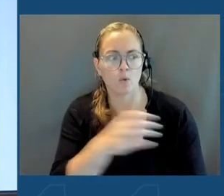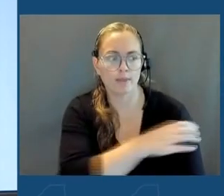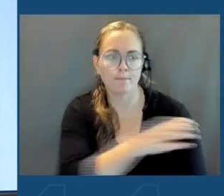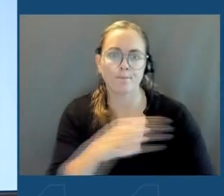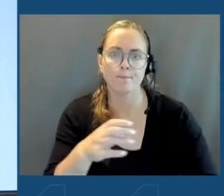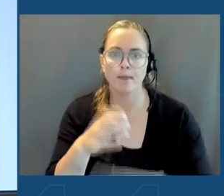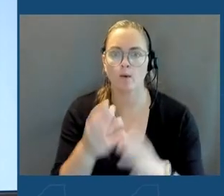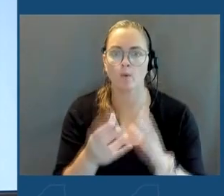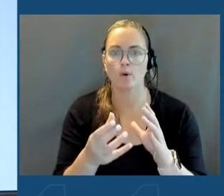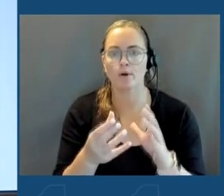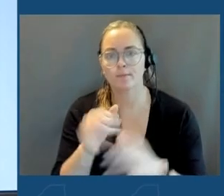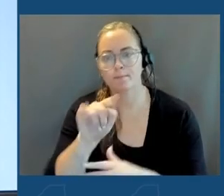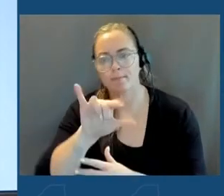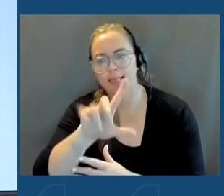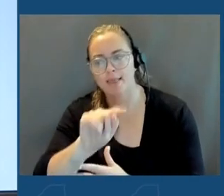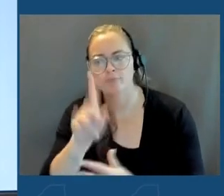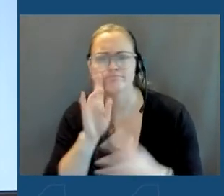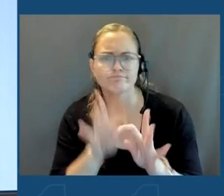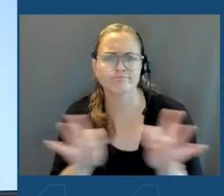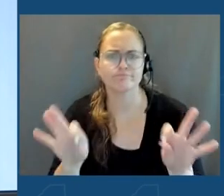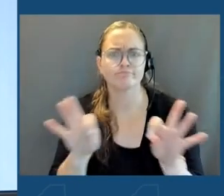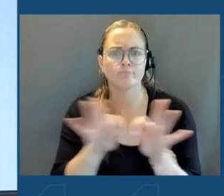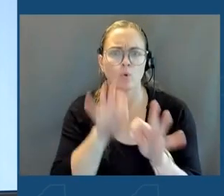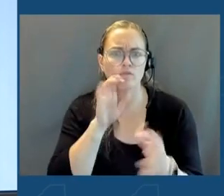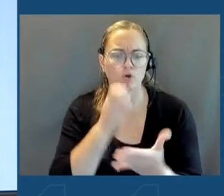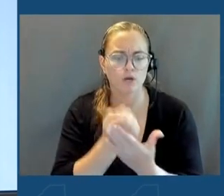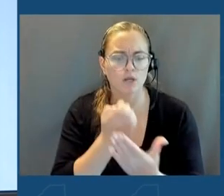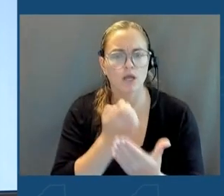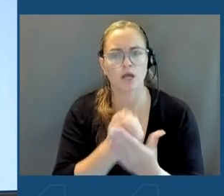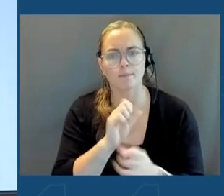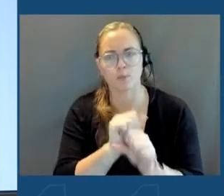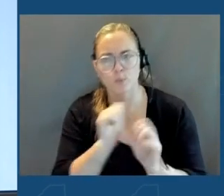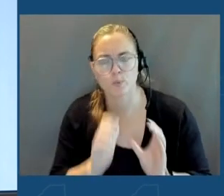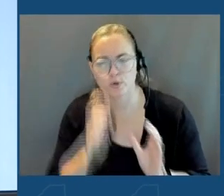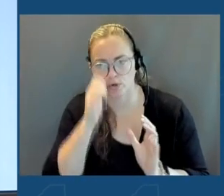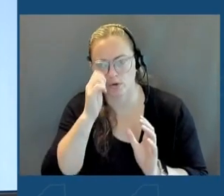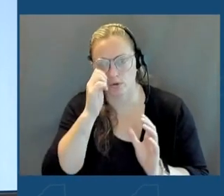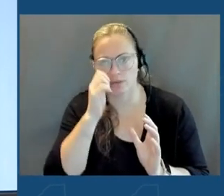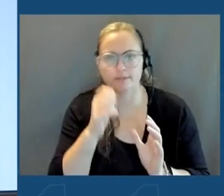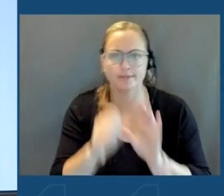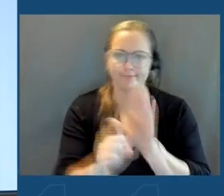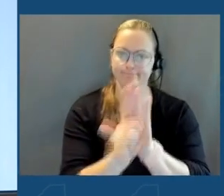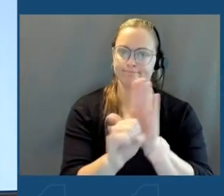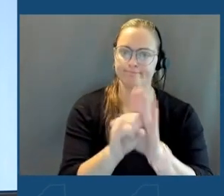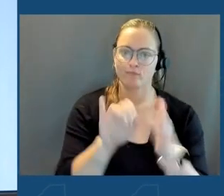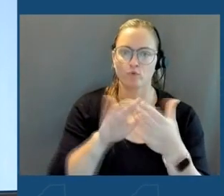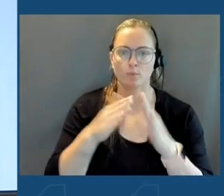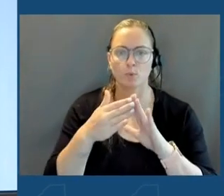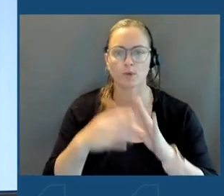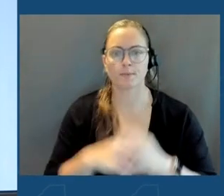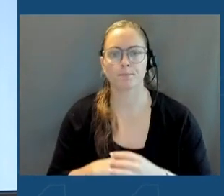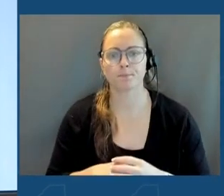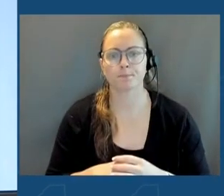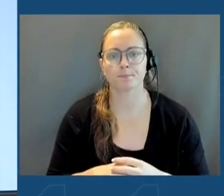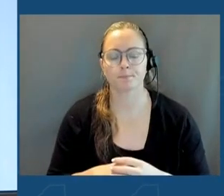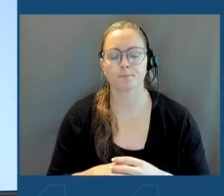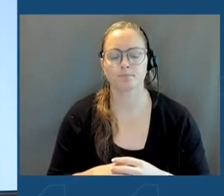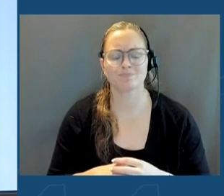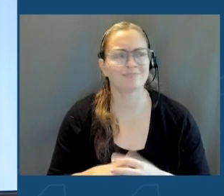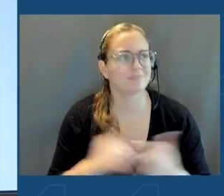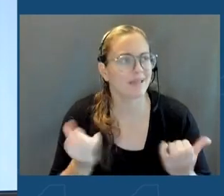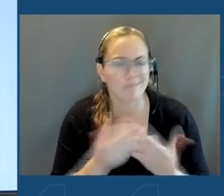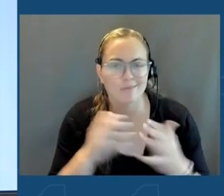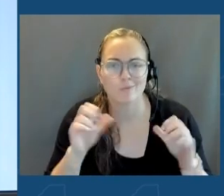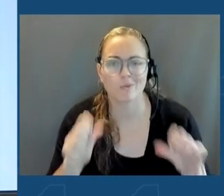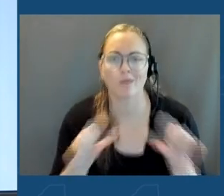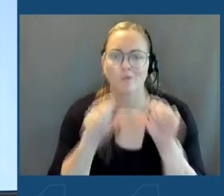plant, how important it was for this economy and the workers and the identity of this community. And I said, we'll do everything we can to keep